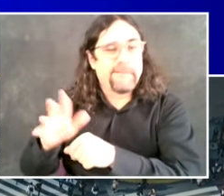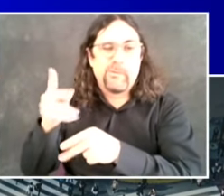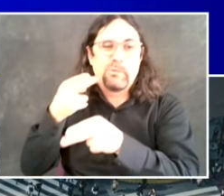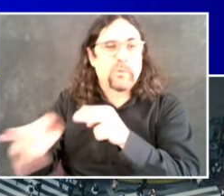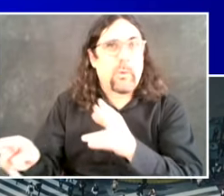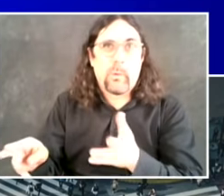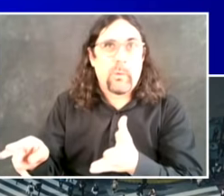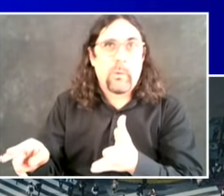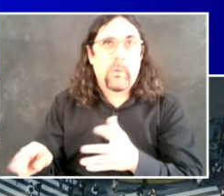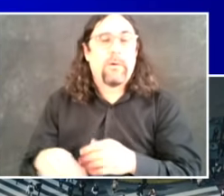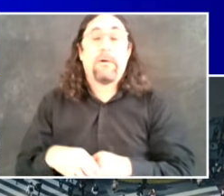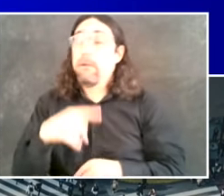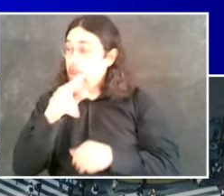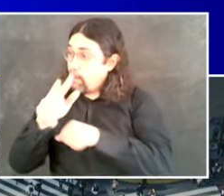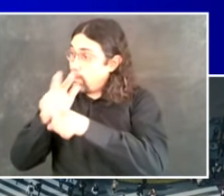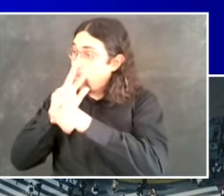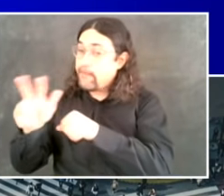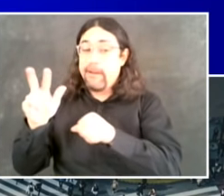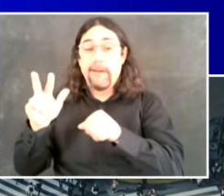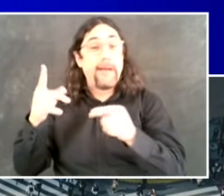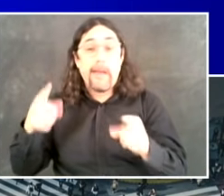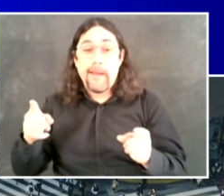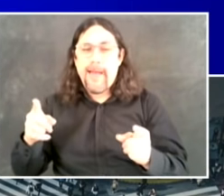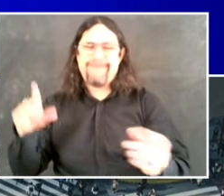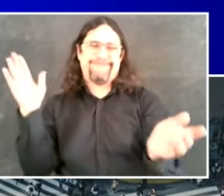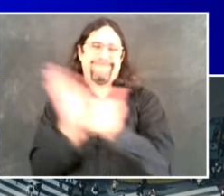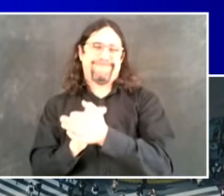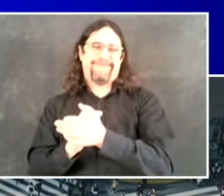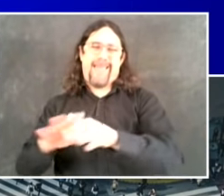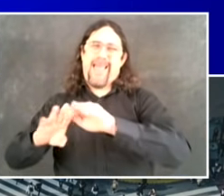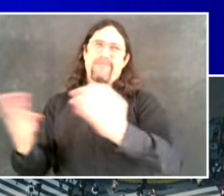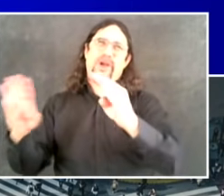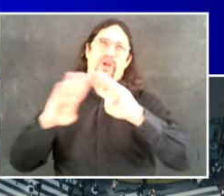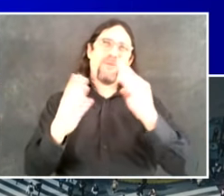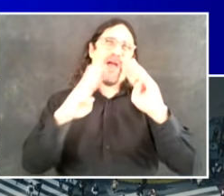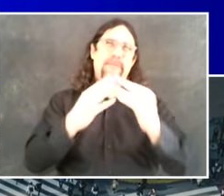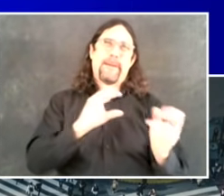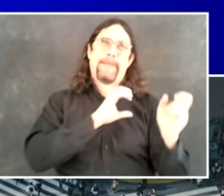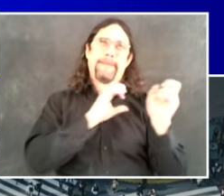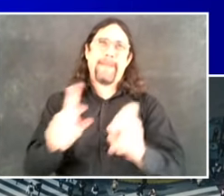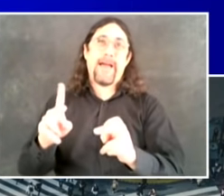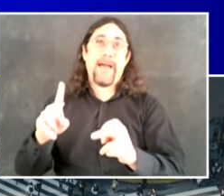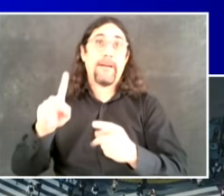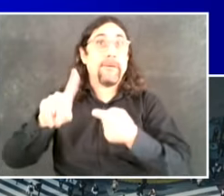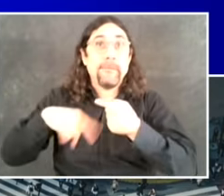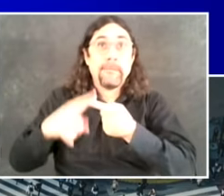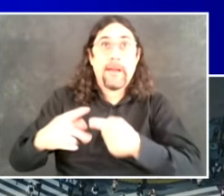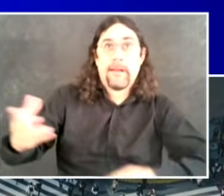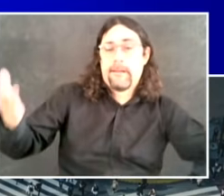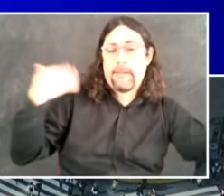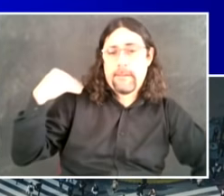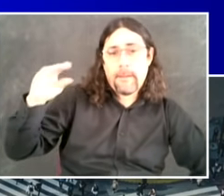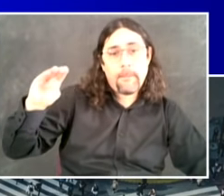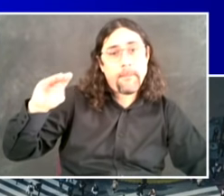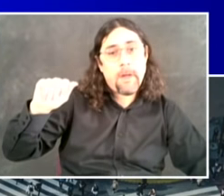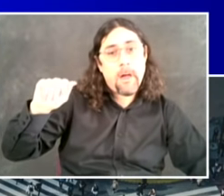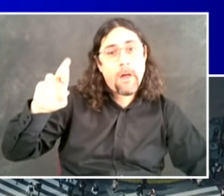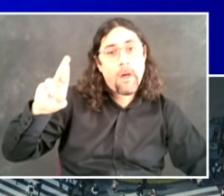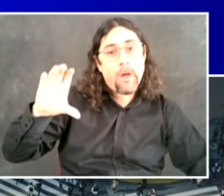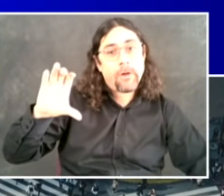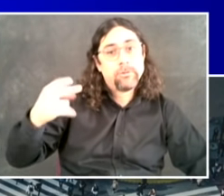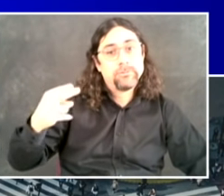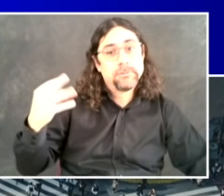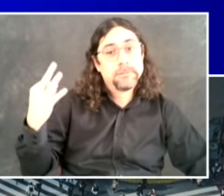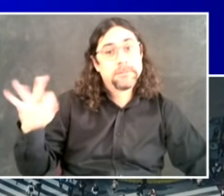gradually, it was lifted rather abruptly. So schools were reopened, public gatherings were allowed again. There were still some restrictions, but some